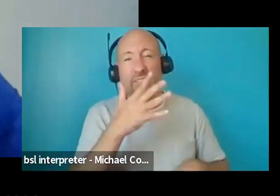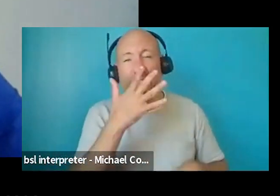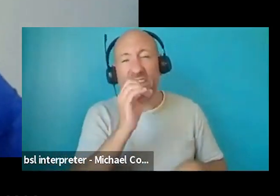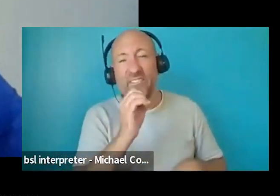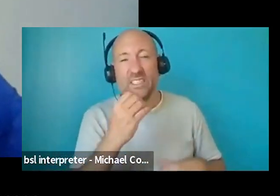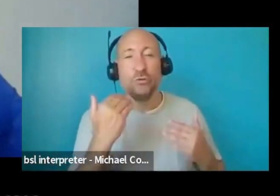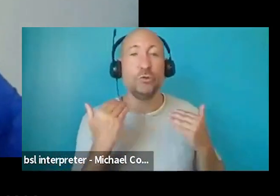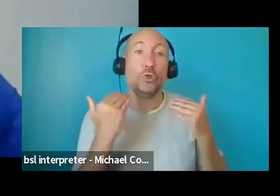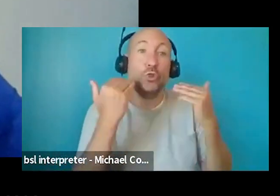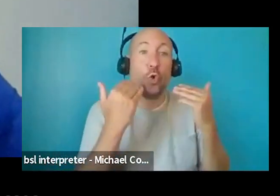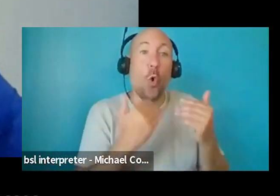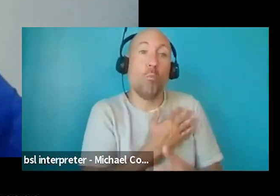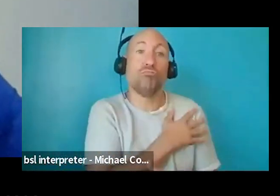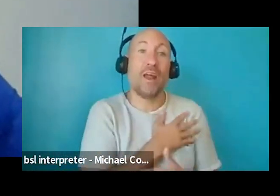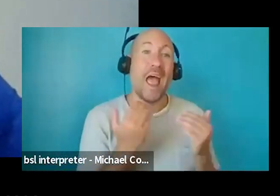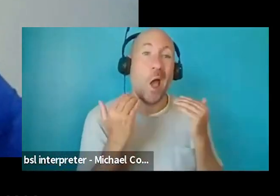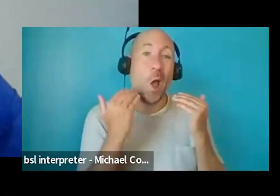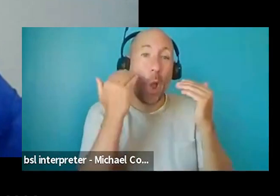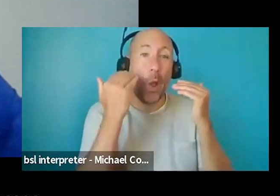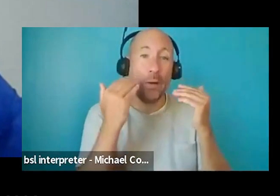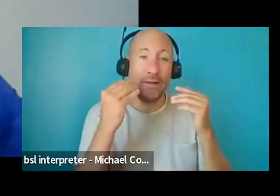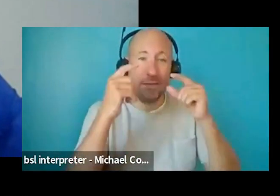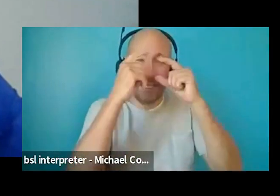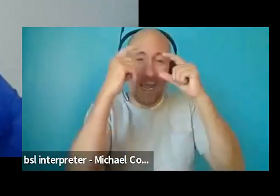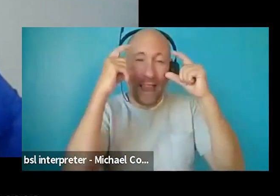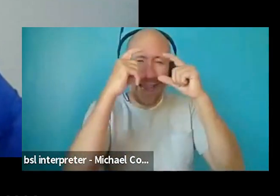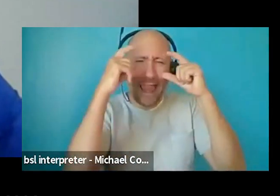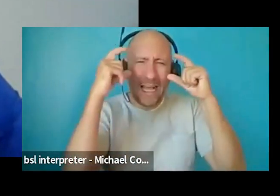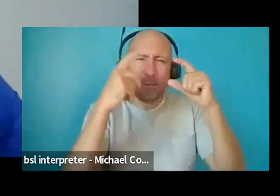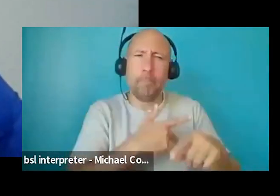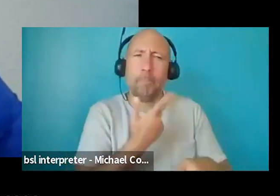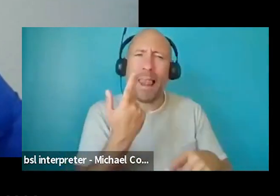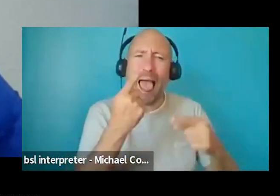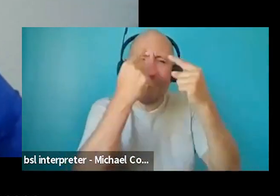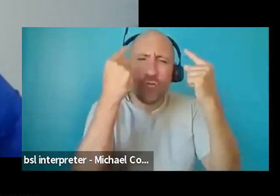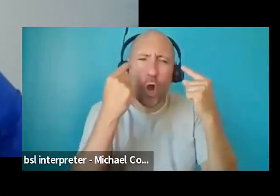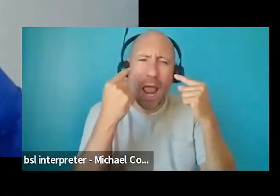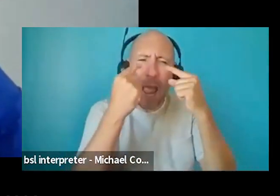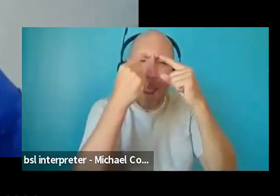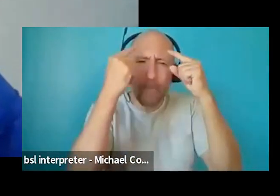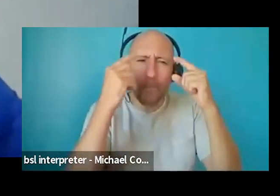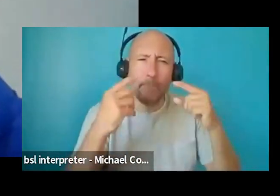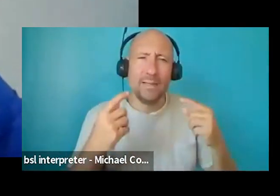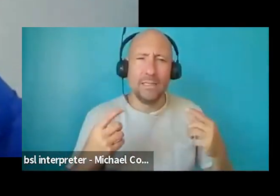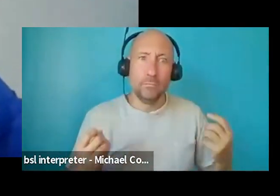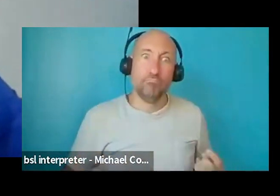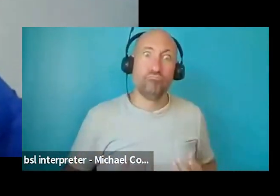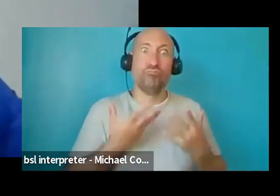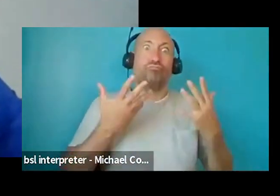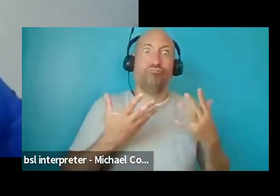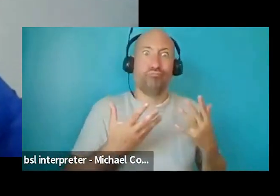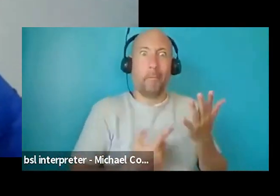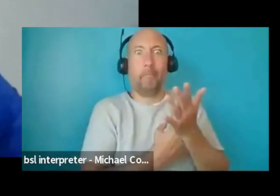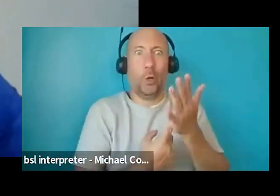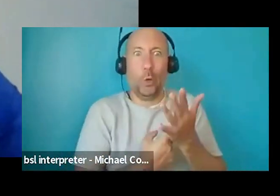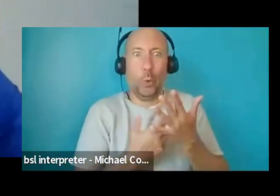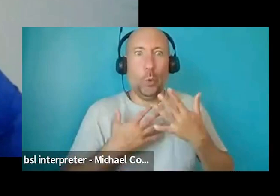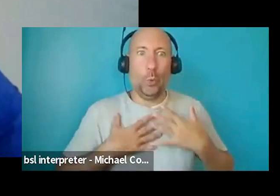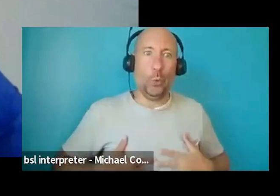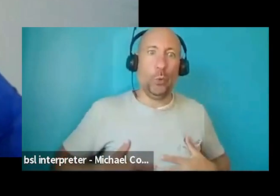I'm wearing heavy black framed glasses and an electric blue top, and my background is